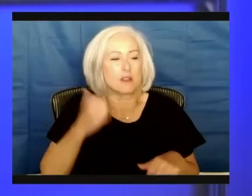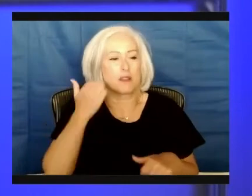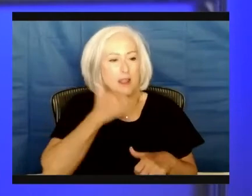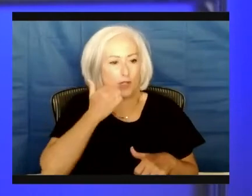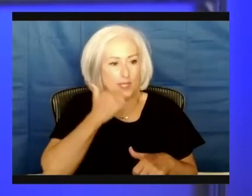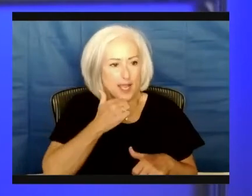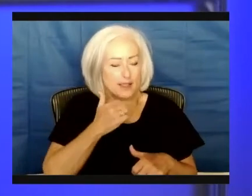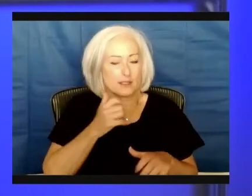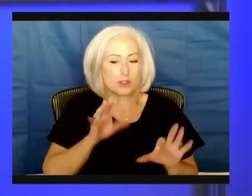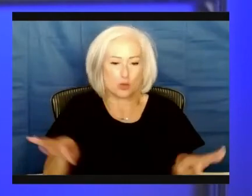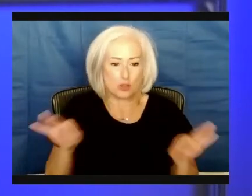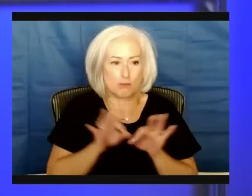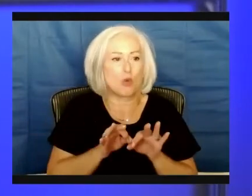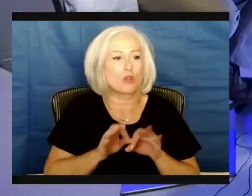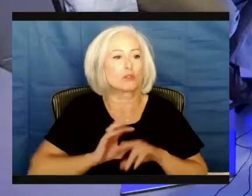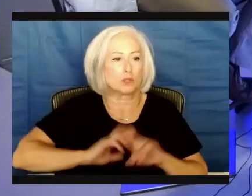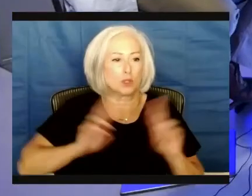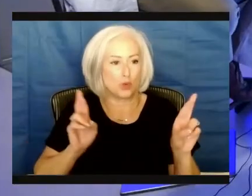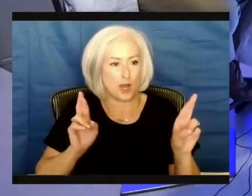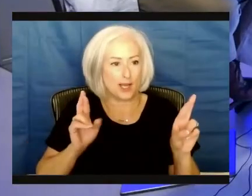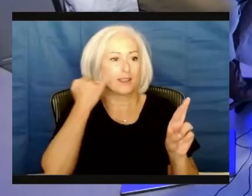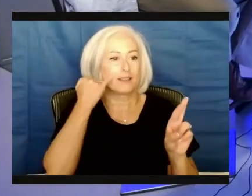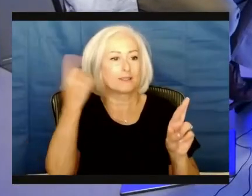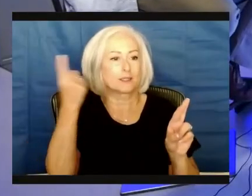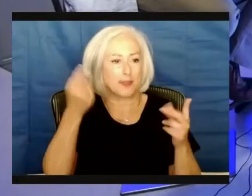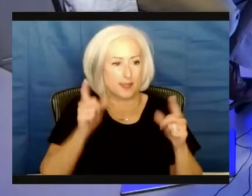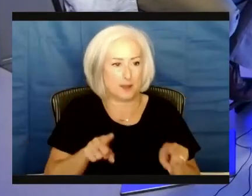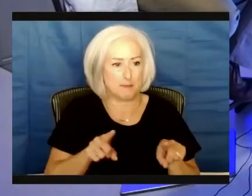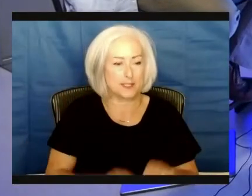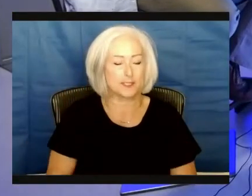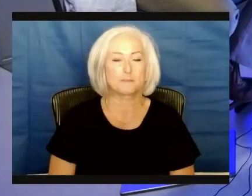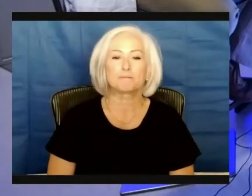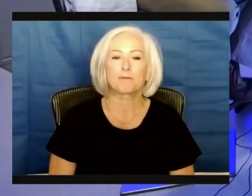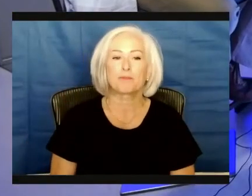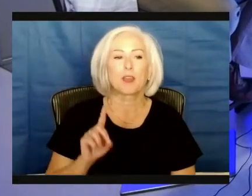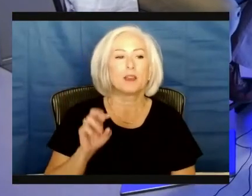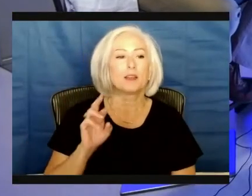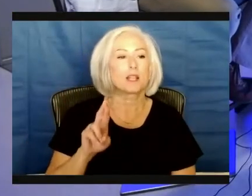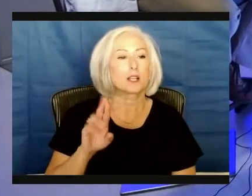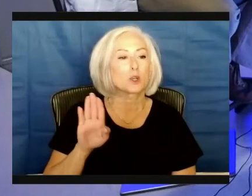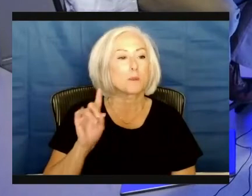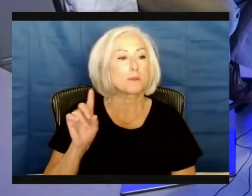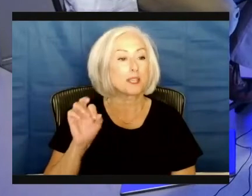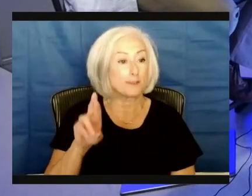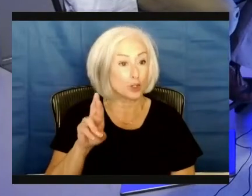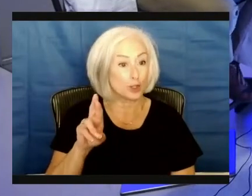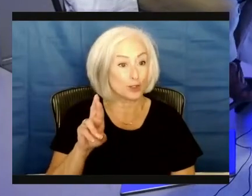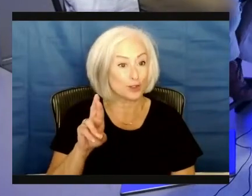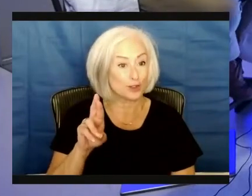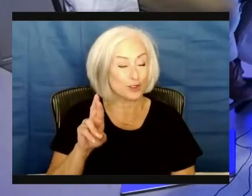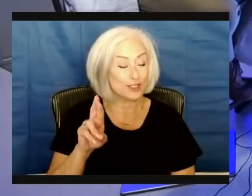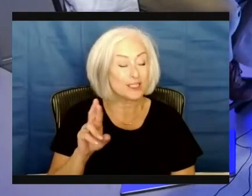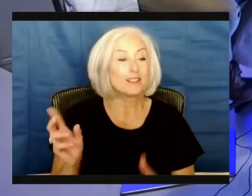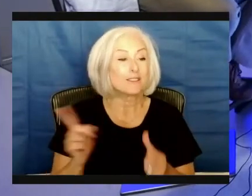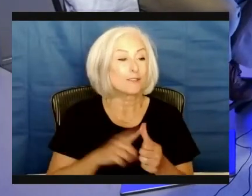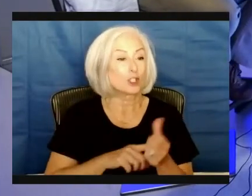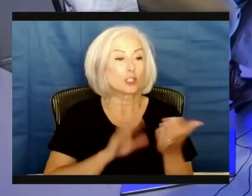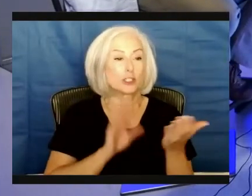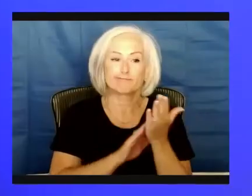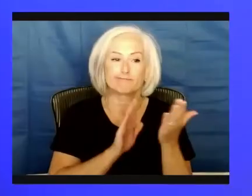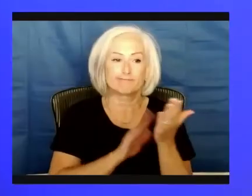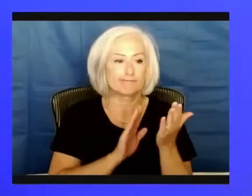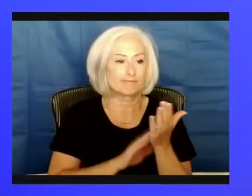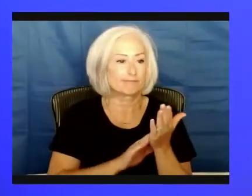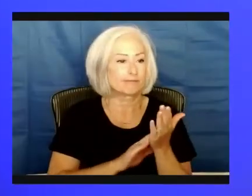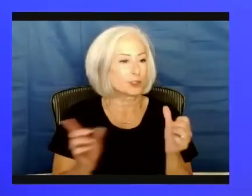inevitability of this occurring. All right. Dr. Beaver. I just want to give a shout out and kudos to those first